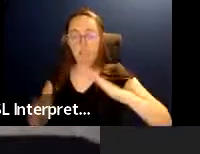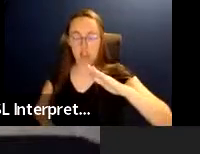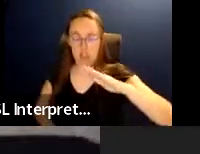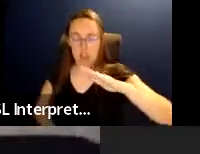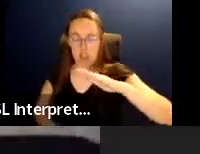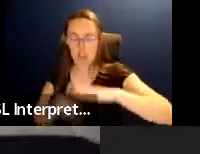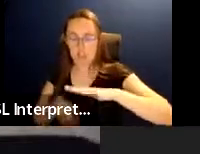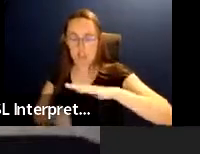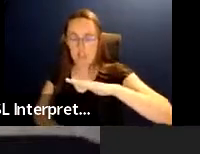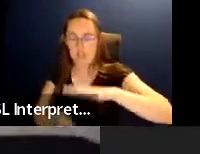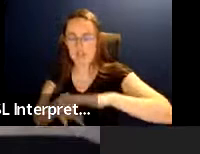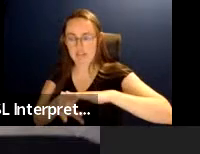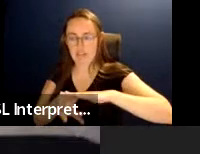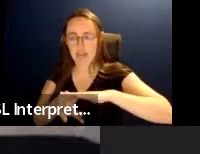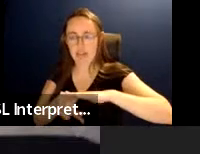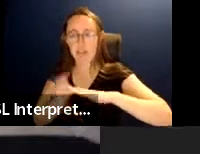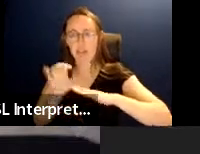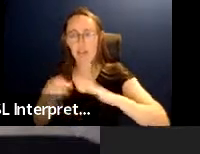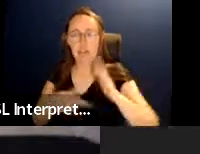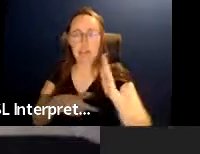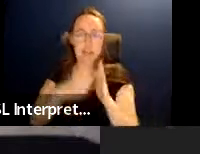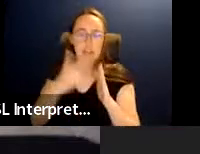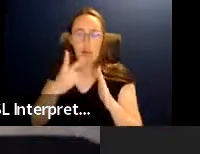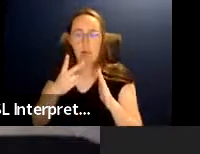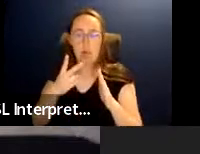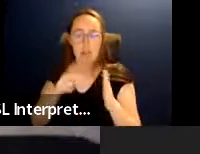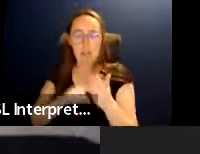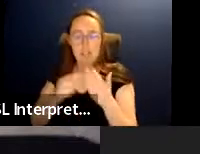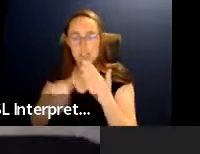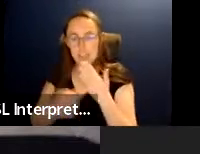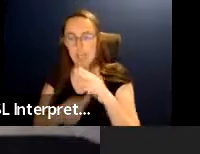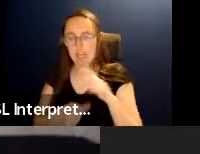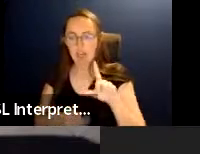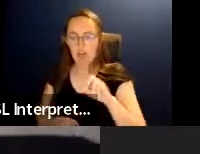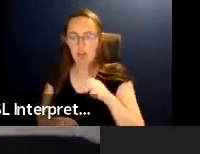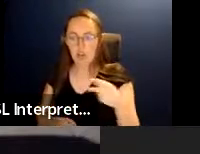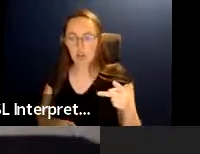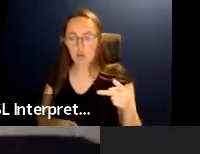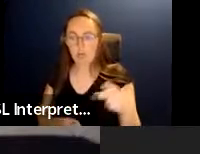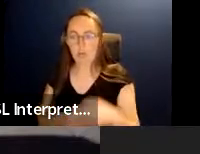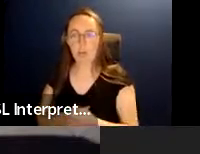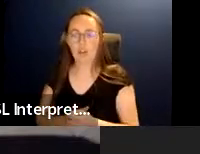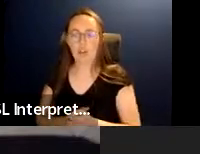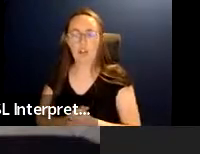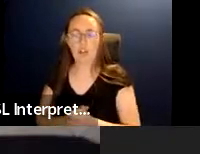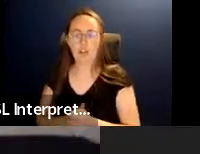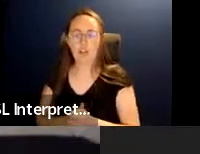bottom of that double-sided loop. So you should be able to